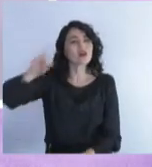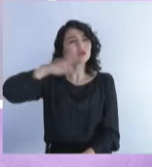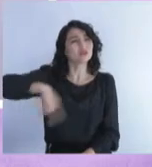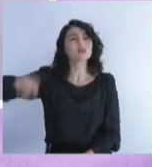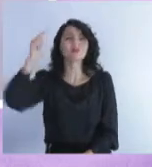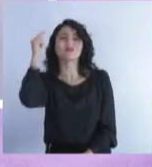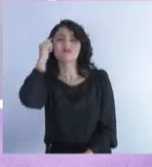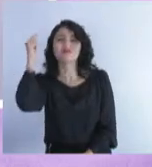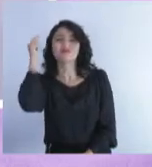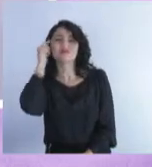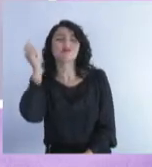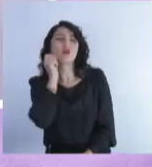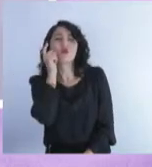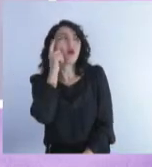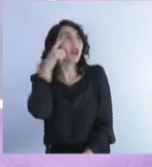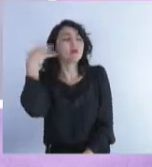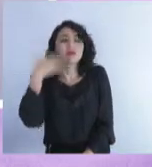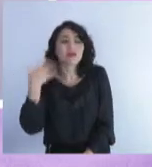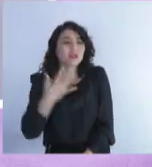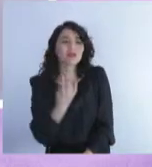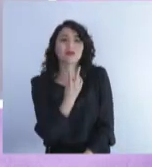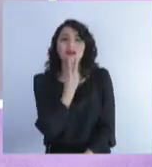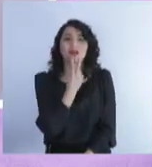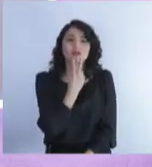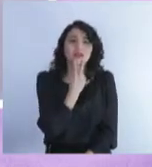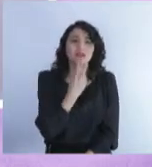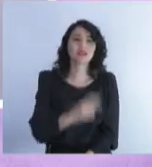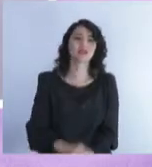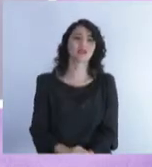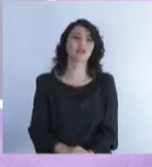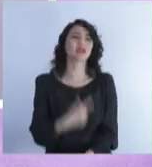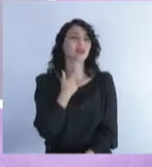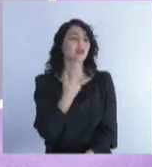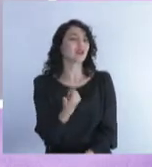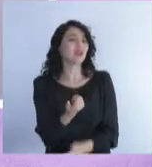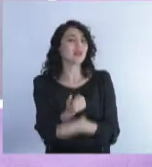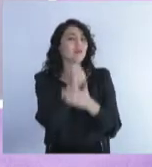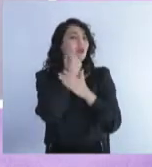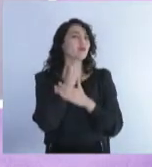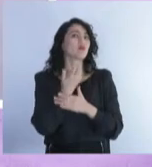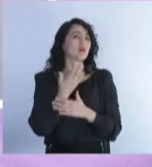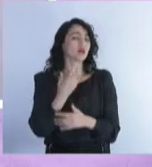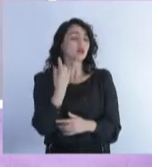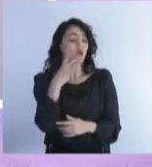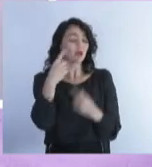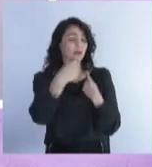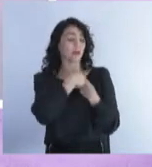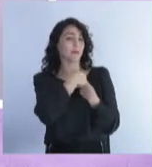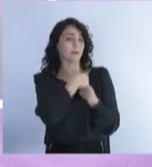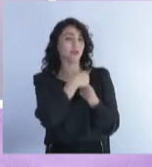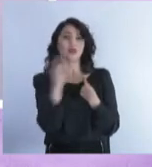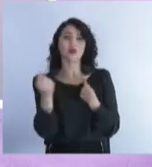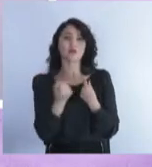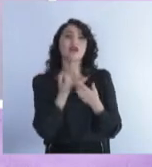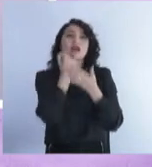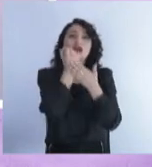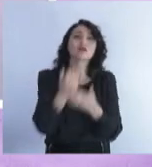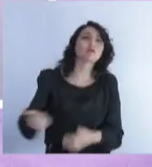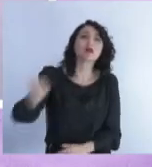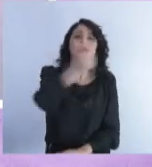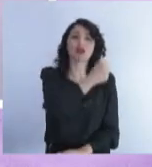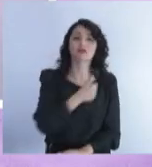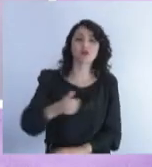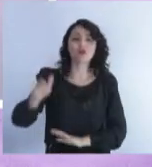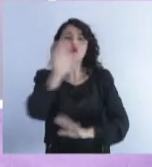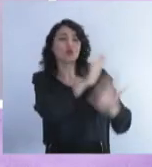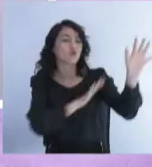important, we'll rethink what matters, we'll rethink what is for the greater good. Not just for myself. Of course, we have to take